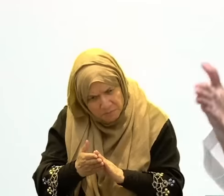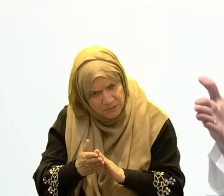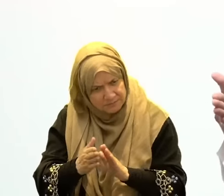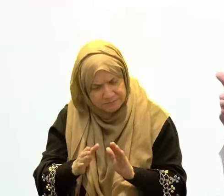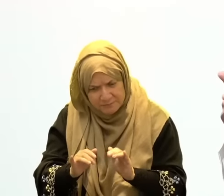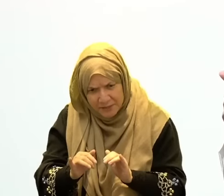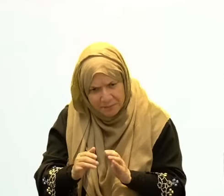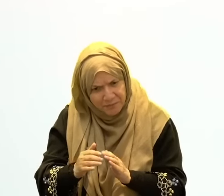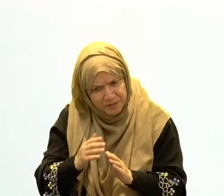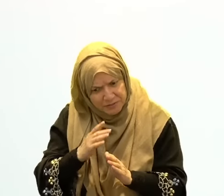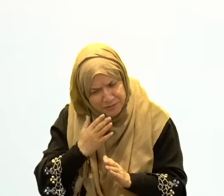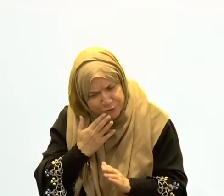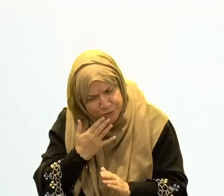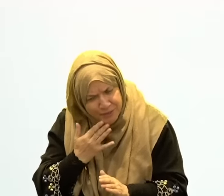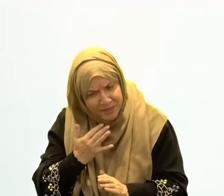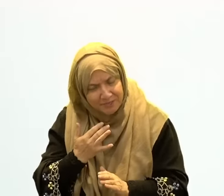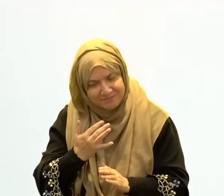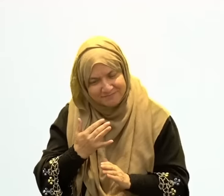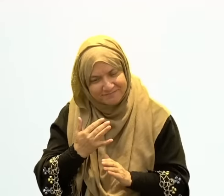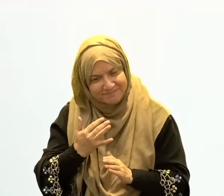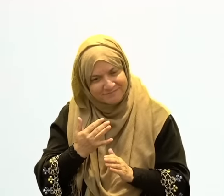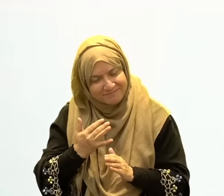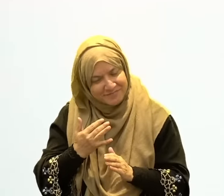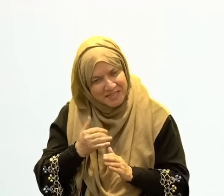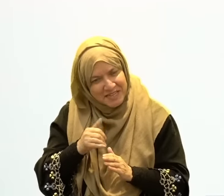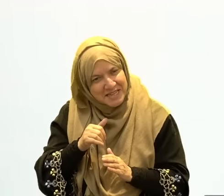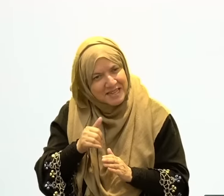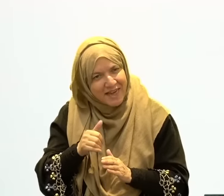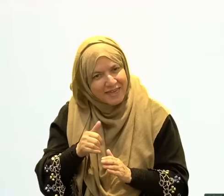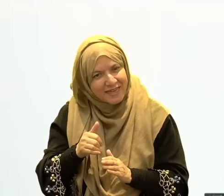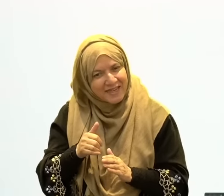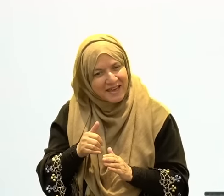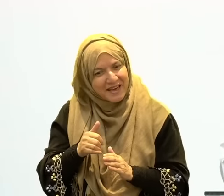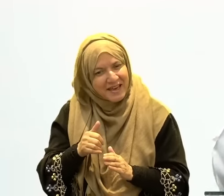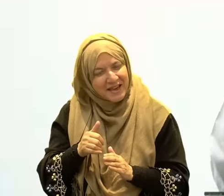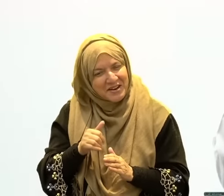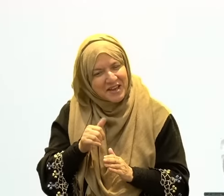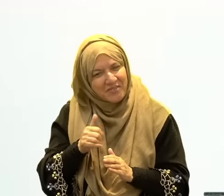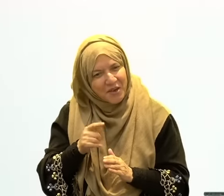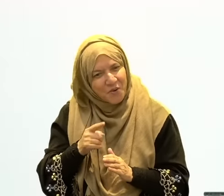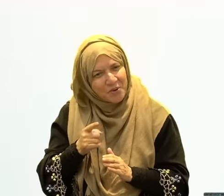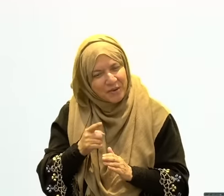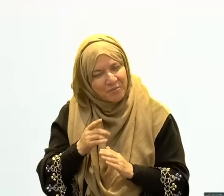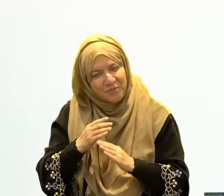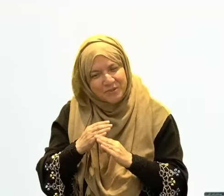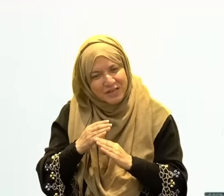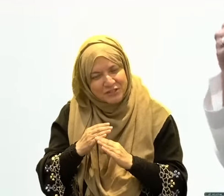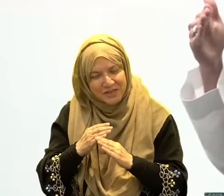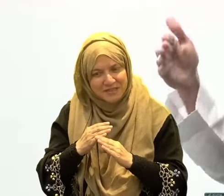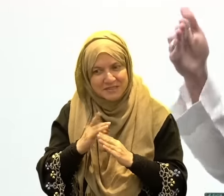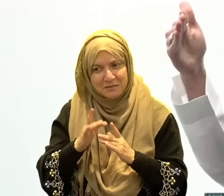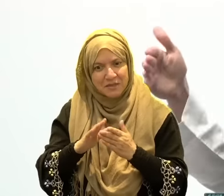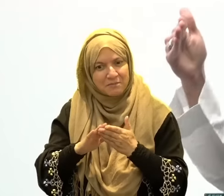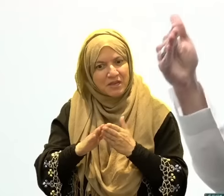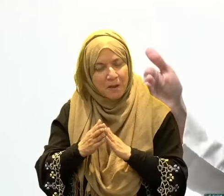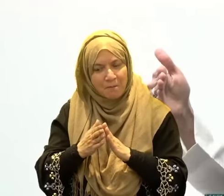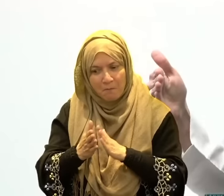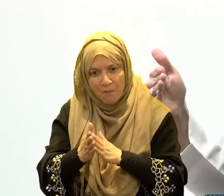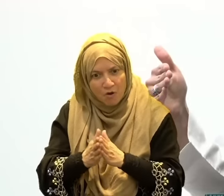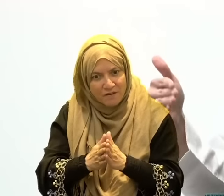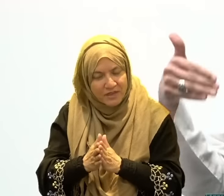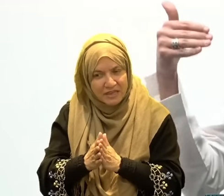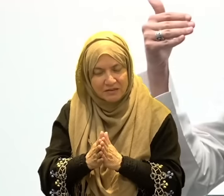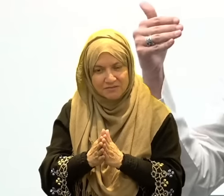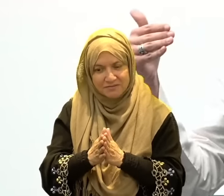to a motivation. The believer starts at the level of trying to make it a protection and keeping it a protection, but hopes to get to a